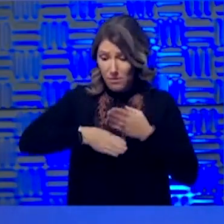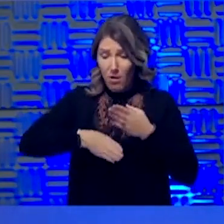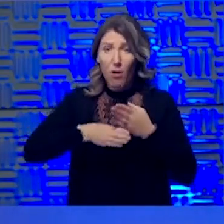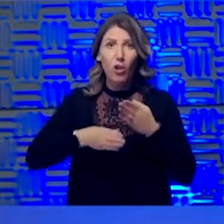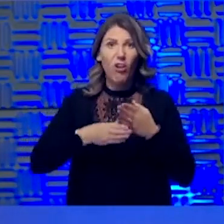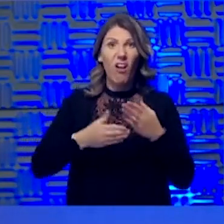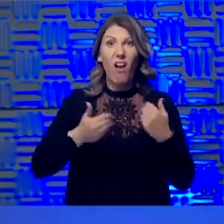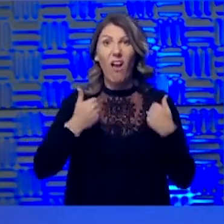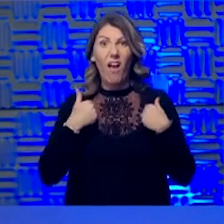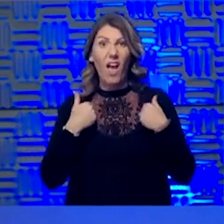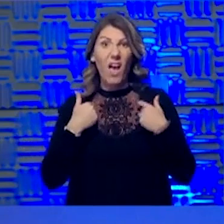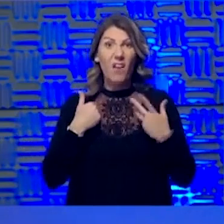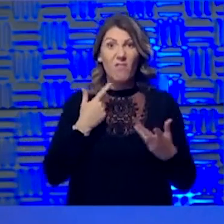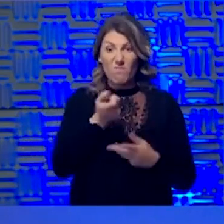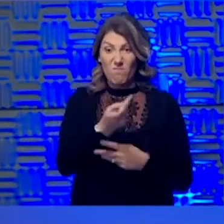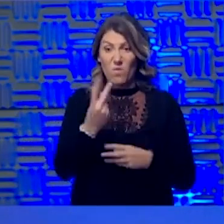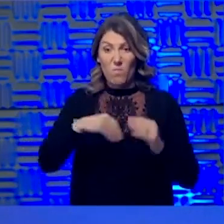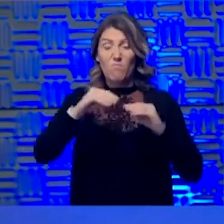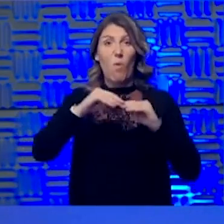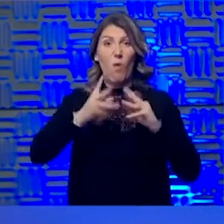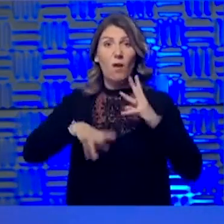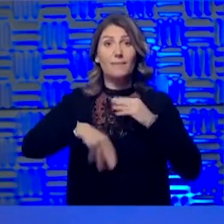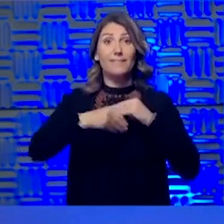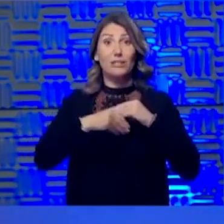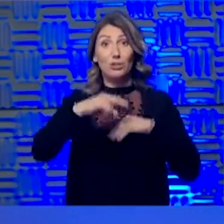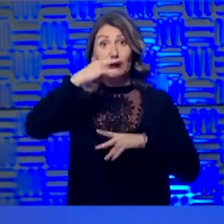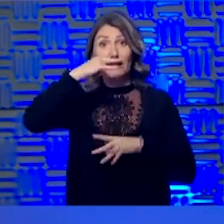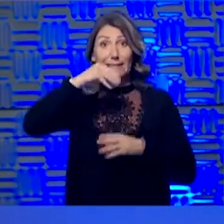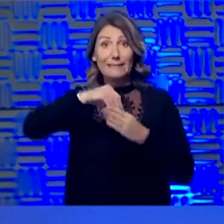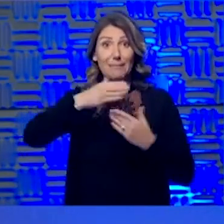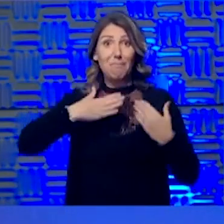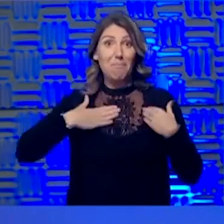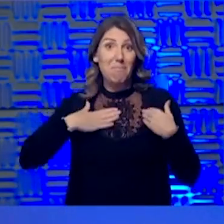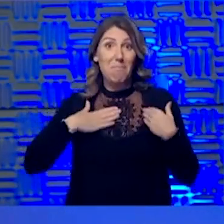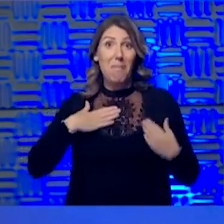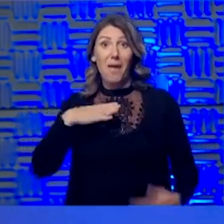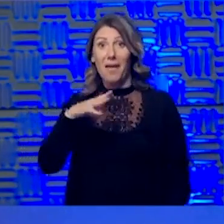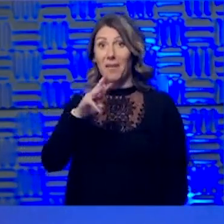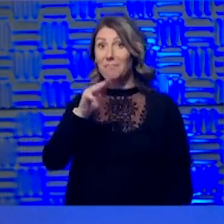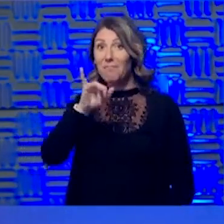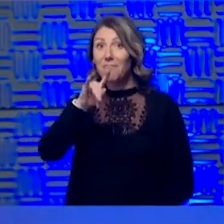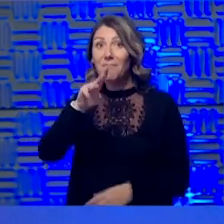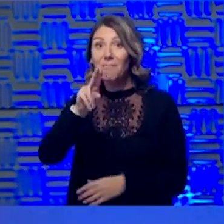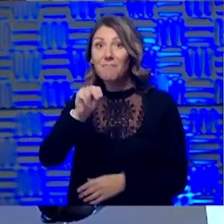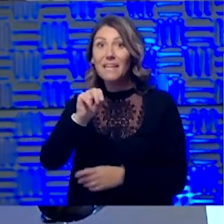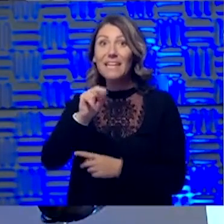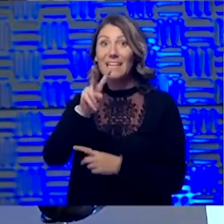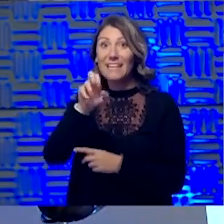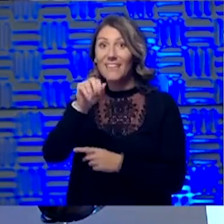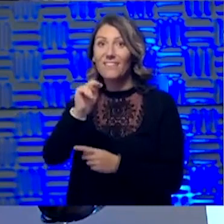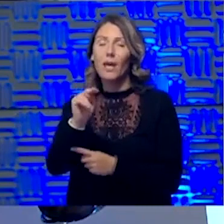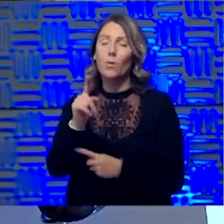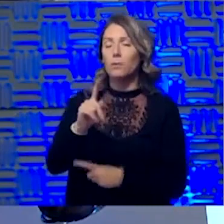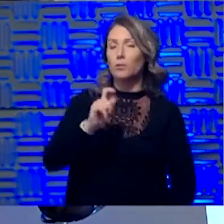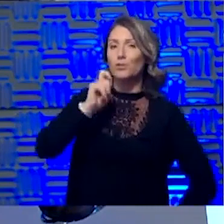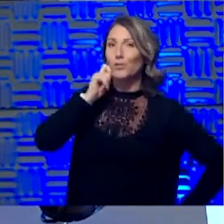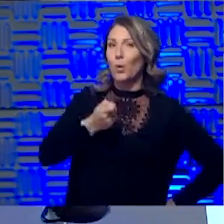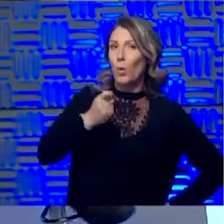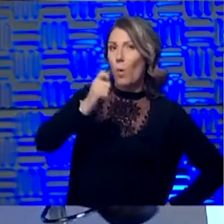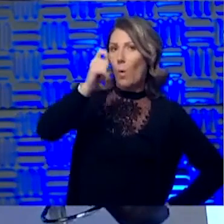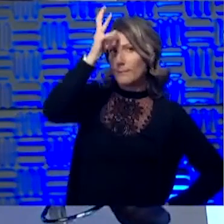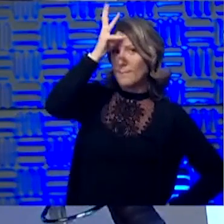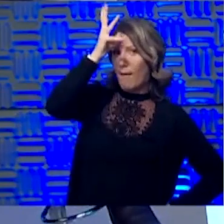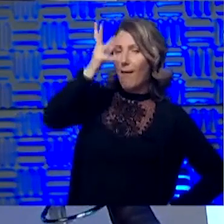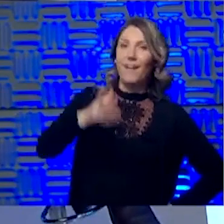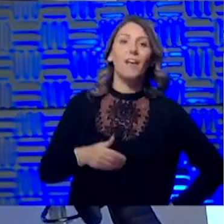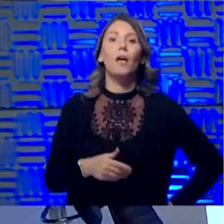old in my minivan. So am I going to have them? Am I going to be driving You're them just a home? cool dad. I mean, it